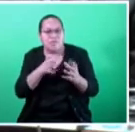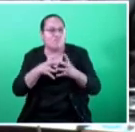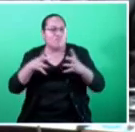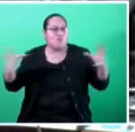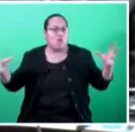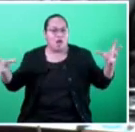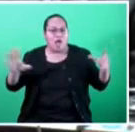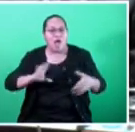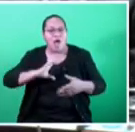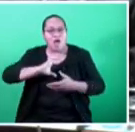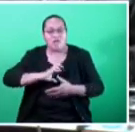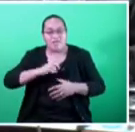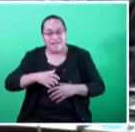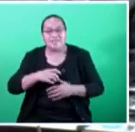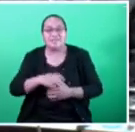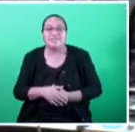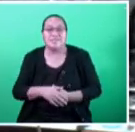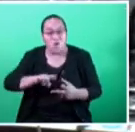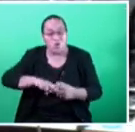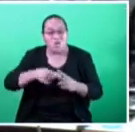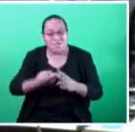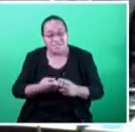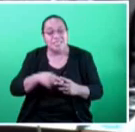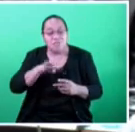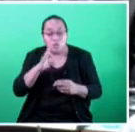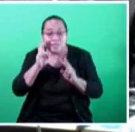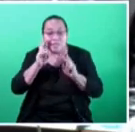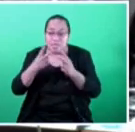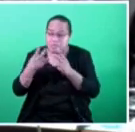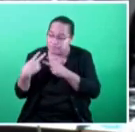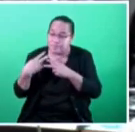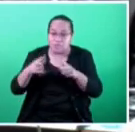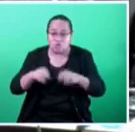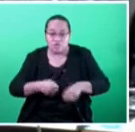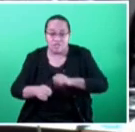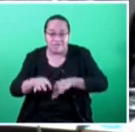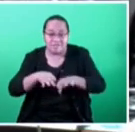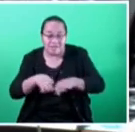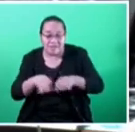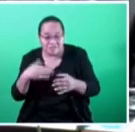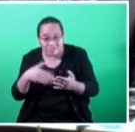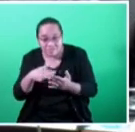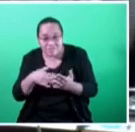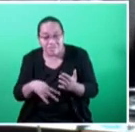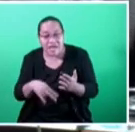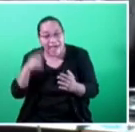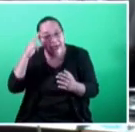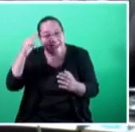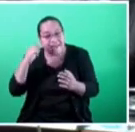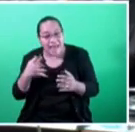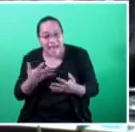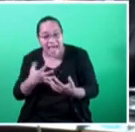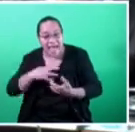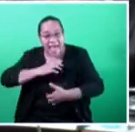of NDP and NAP. Let me explain, Mr. Speaker. If you look at the strategies outlined under the hazard management of the NAP, National